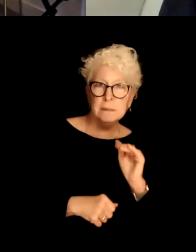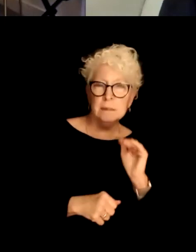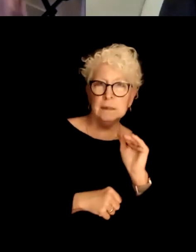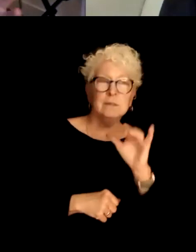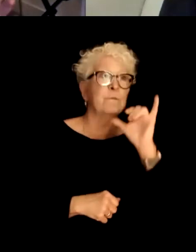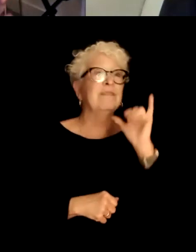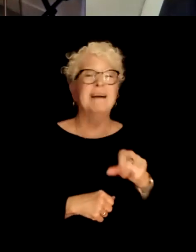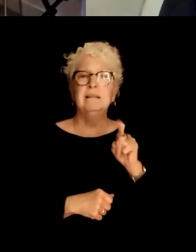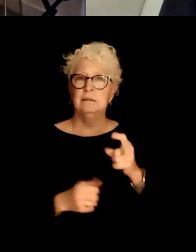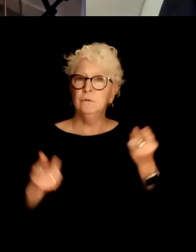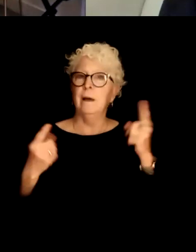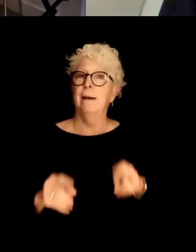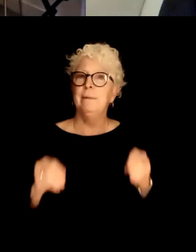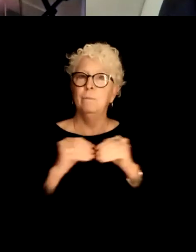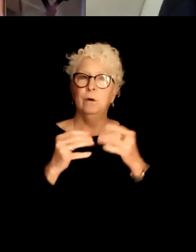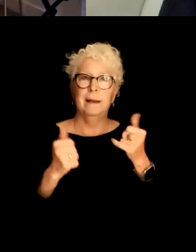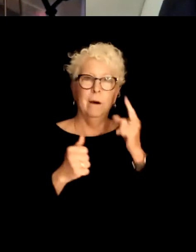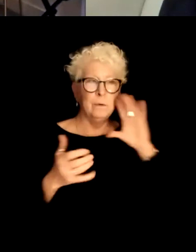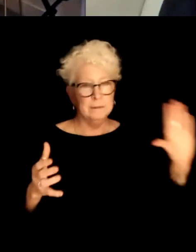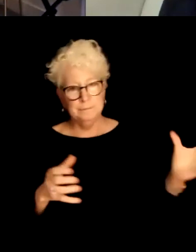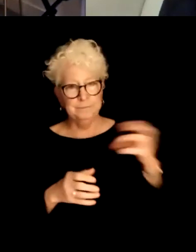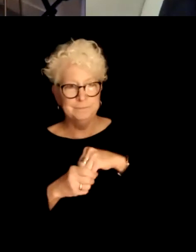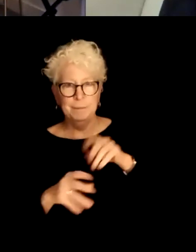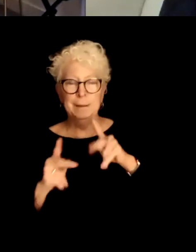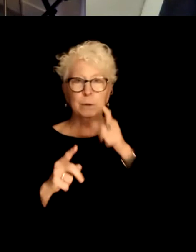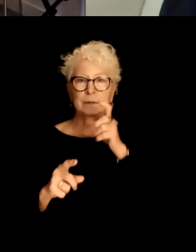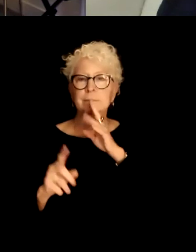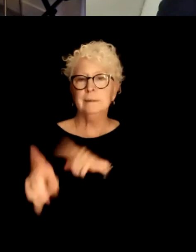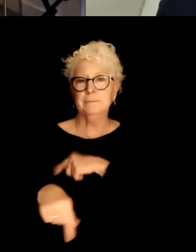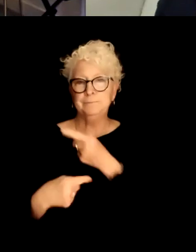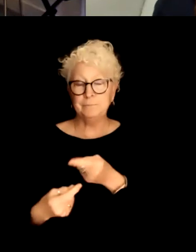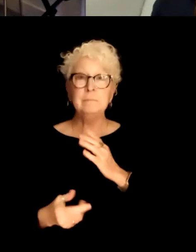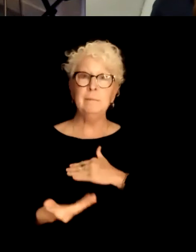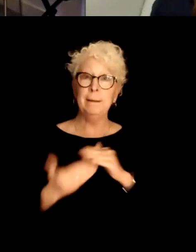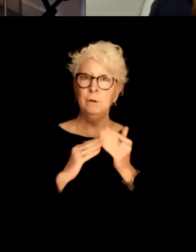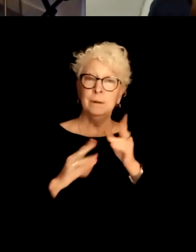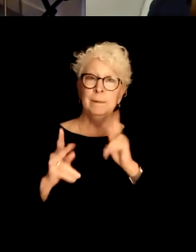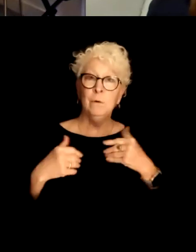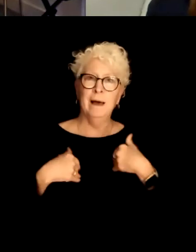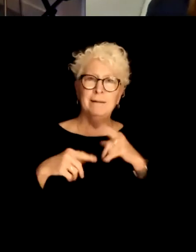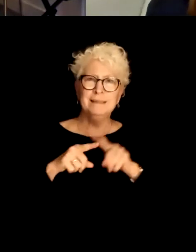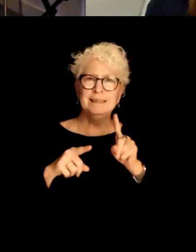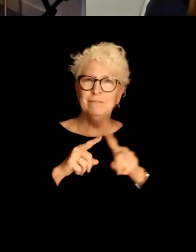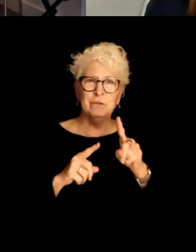comprises people who got sick after a wide range of sporadic infections, but also in cluster outbreaks of